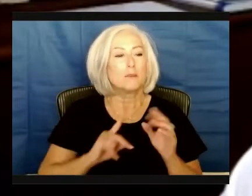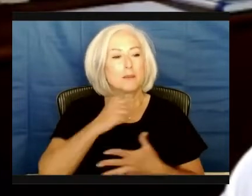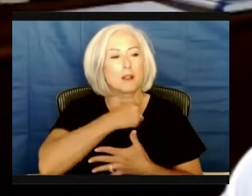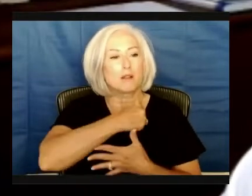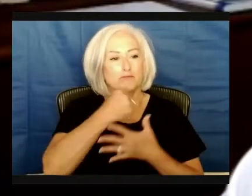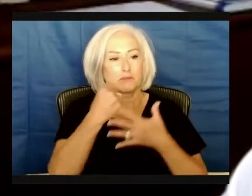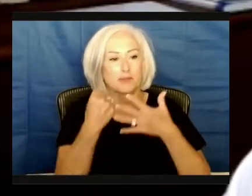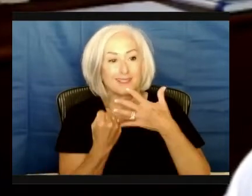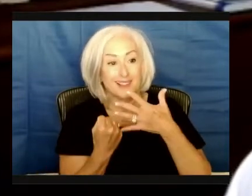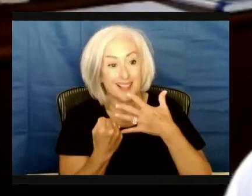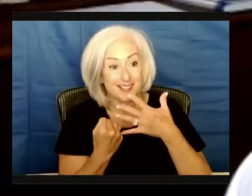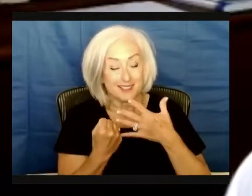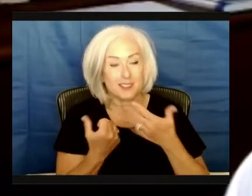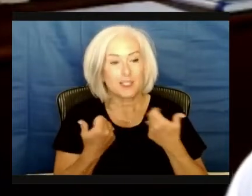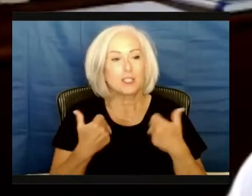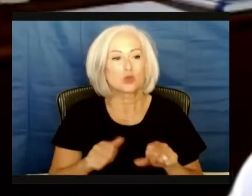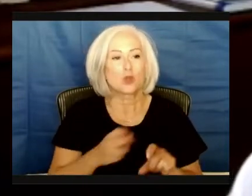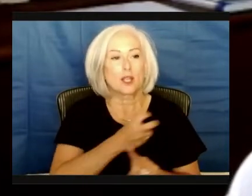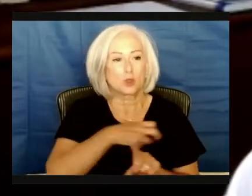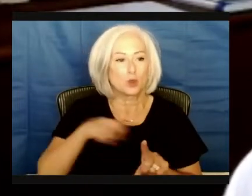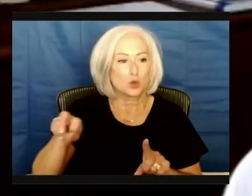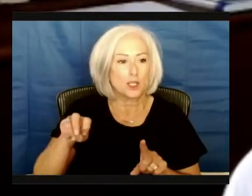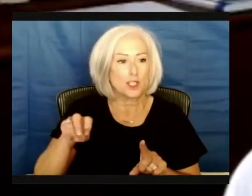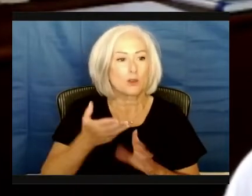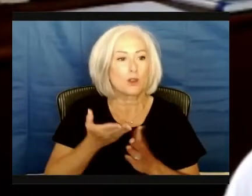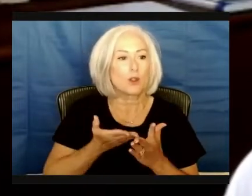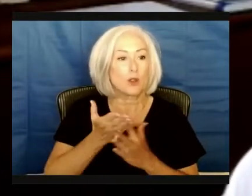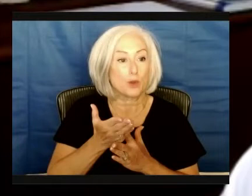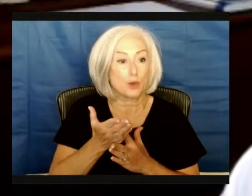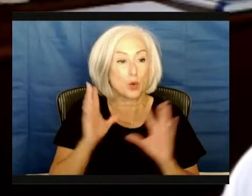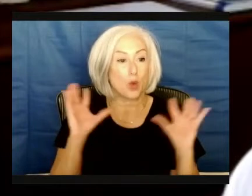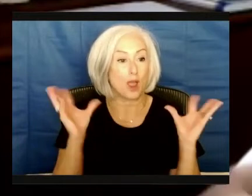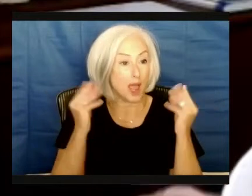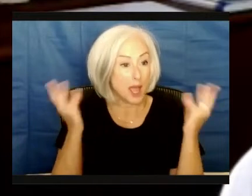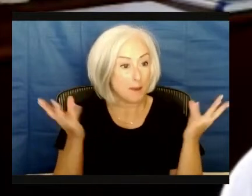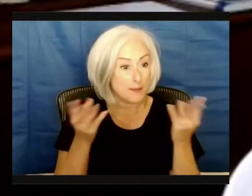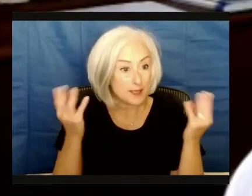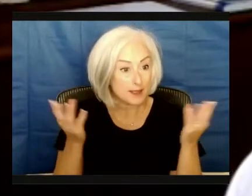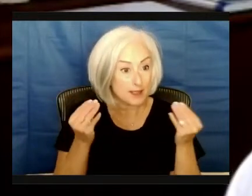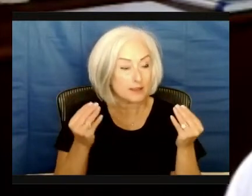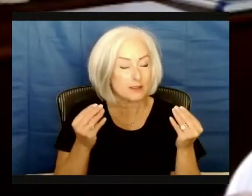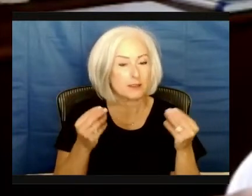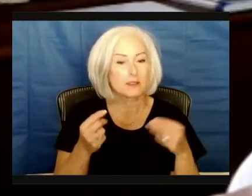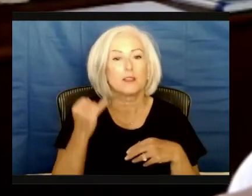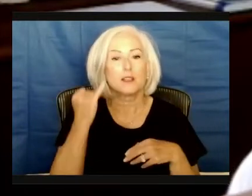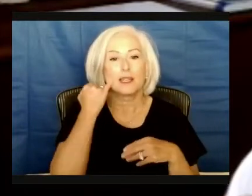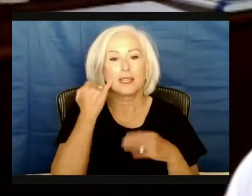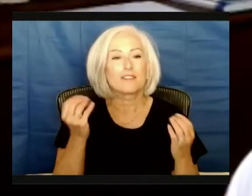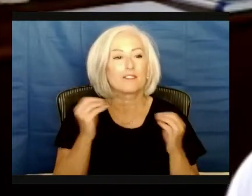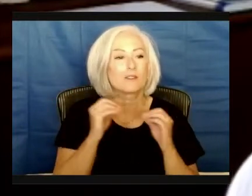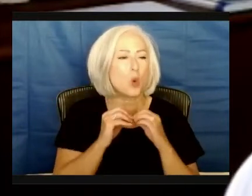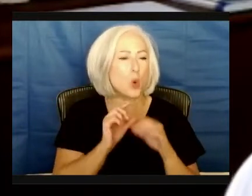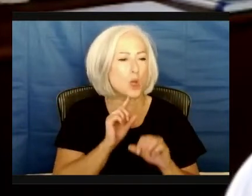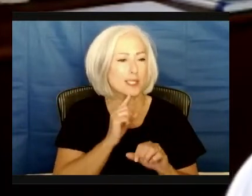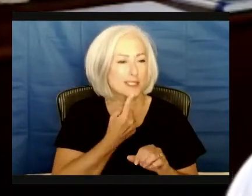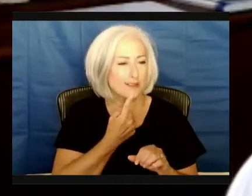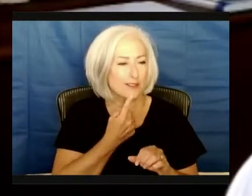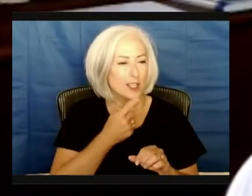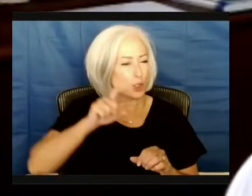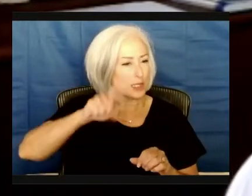and either transport them by ground ambulance if they're a higher acuity patient that needs